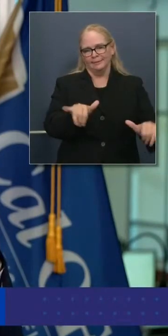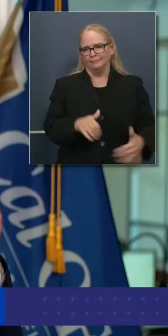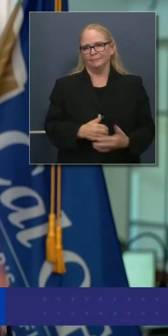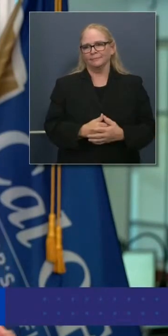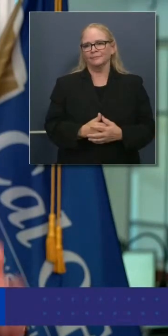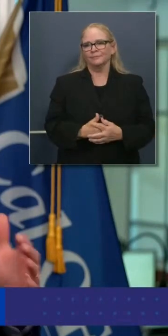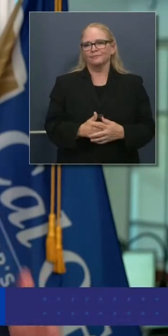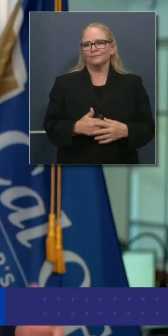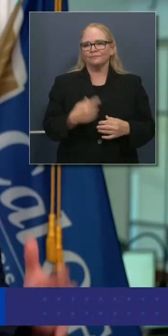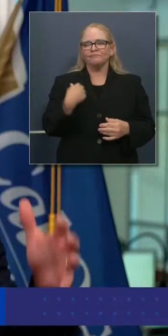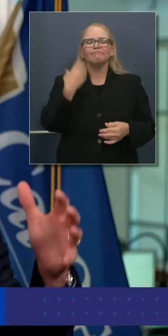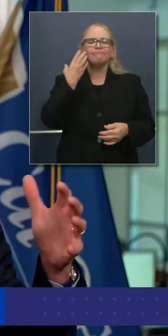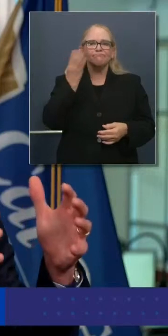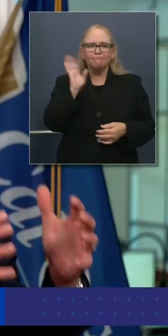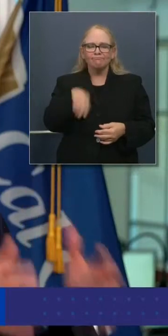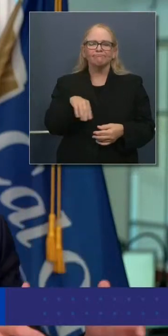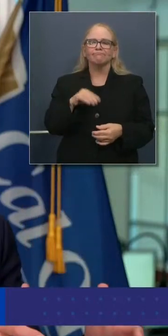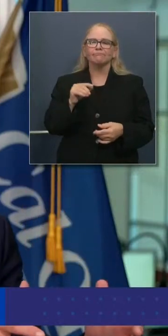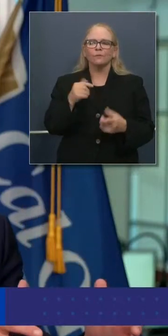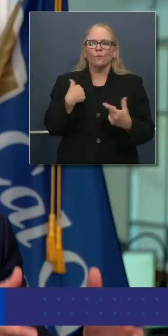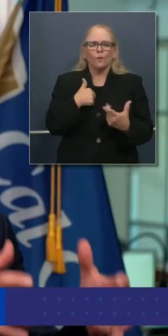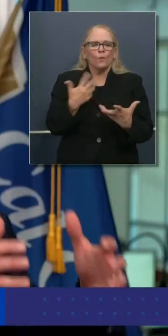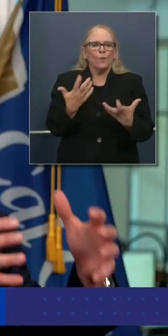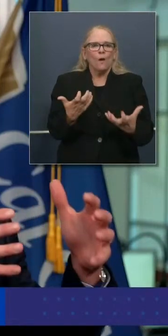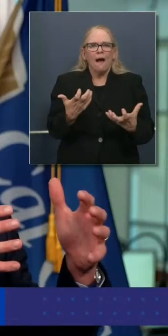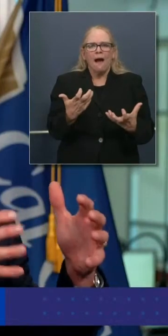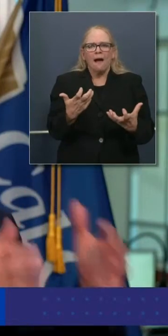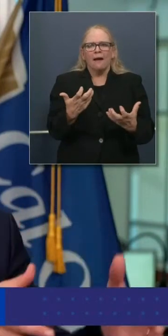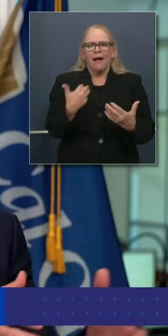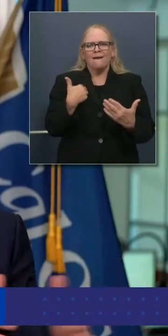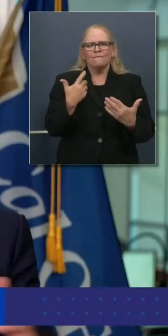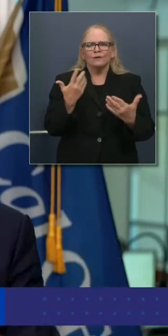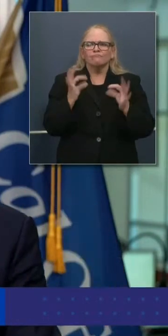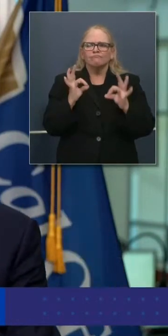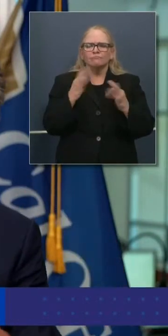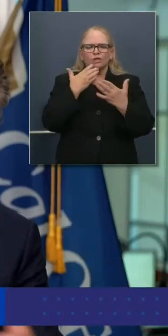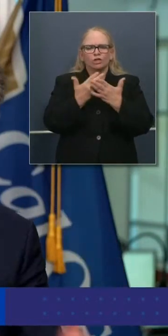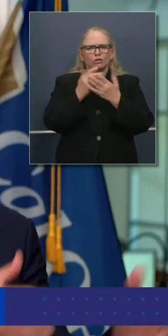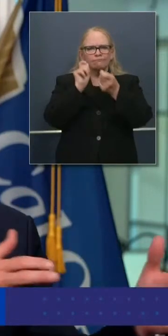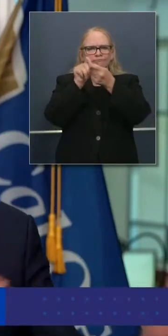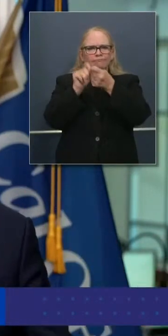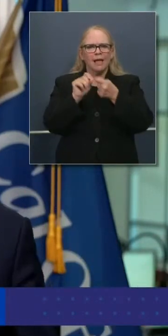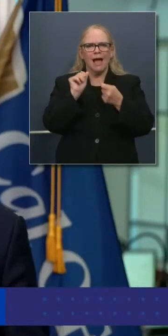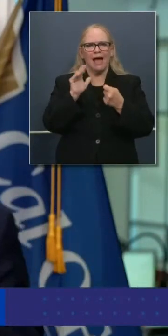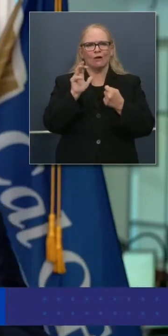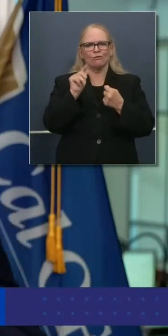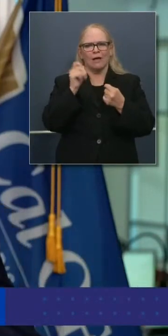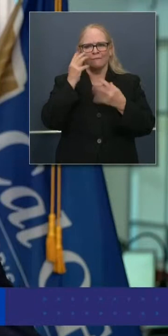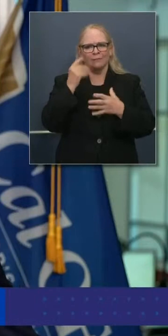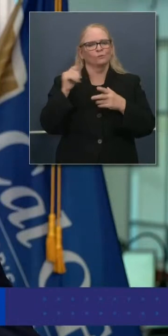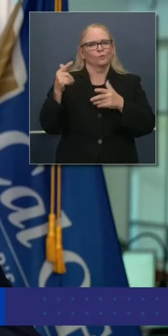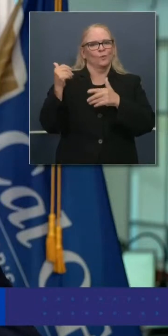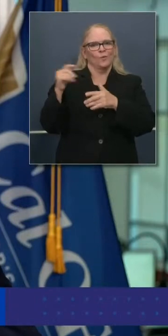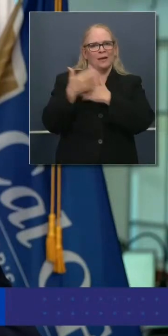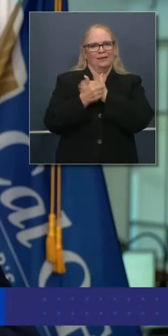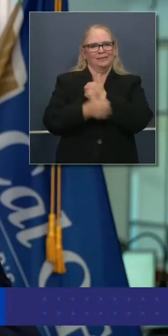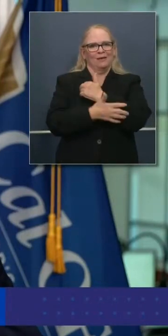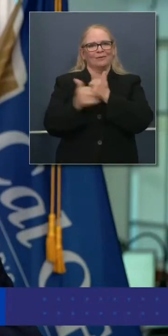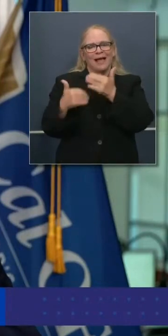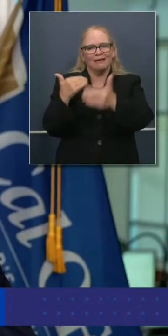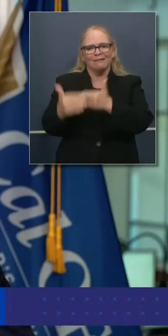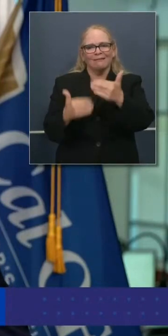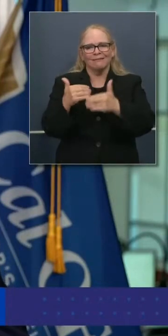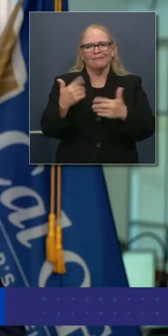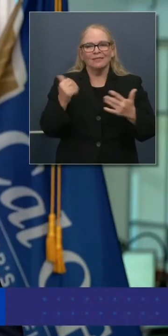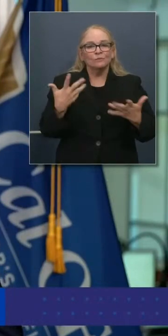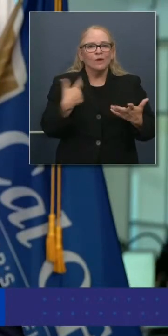have a day-to-day construct that is advanced, and that's exactly what's being done with the